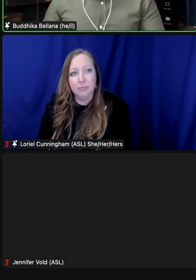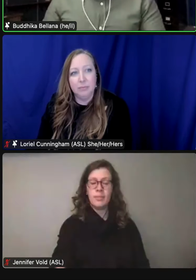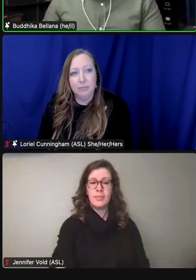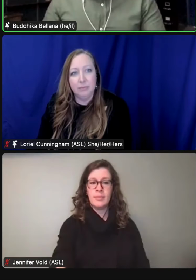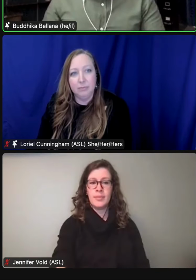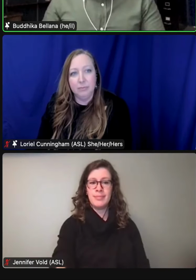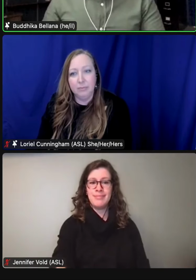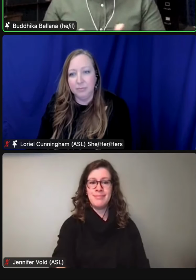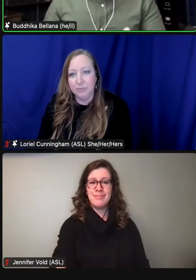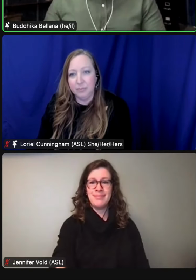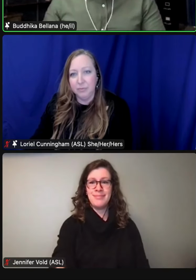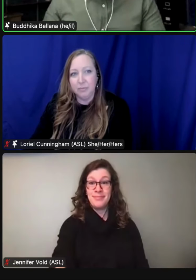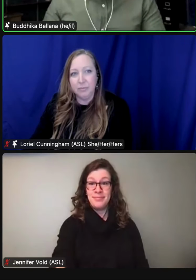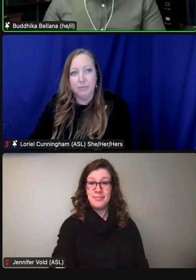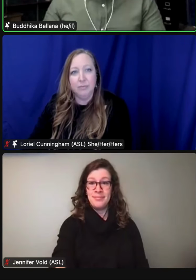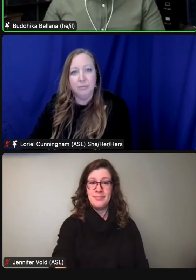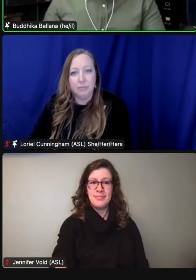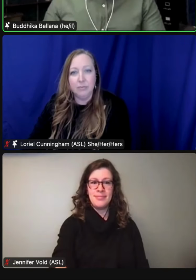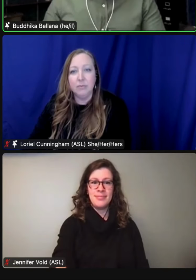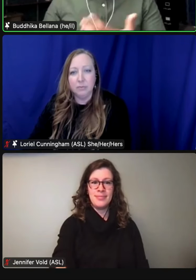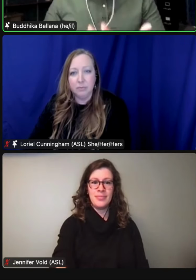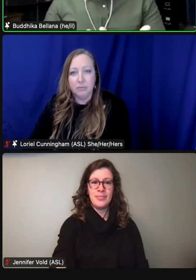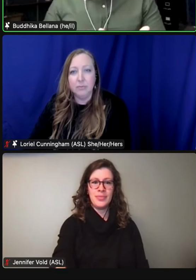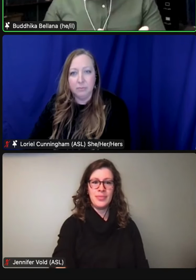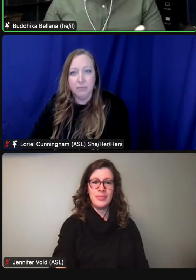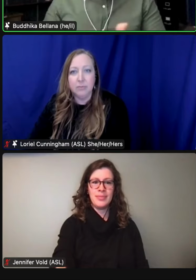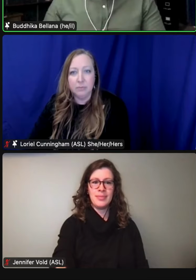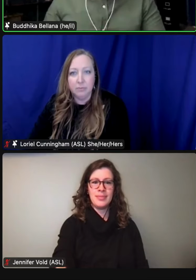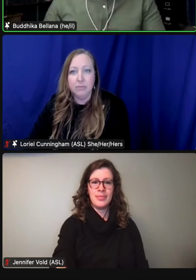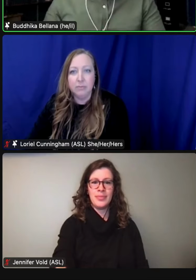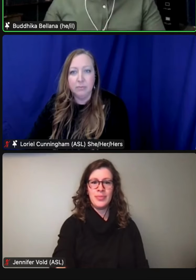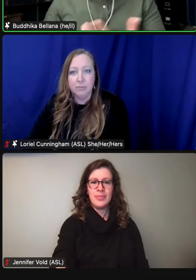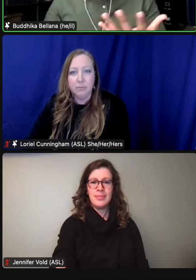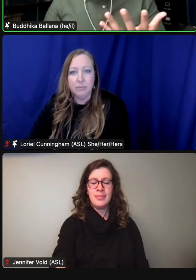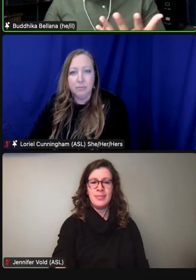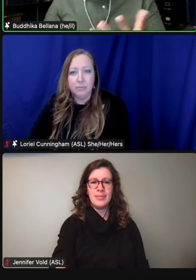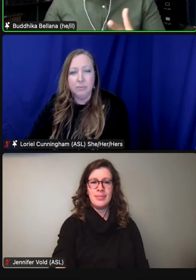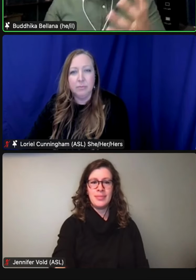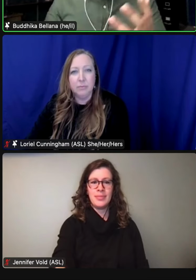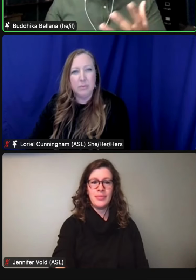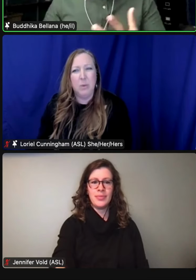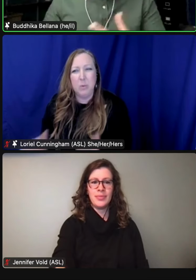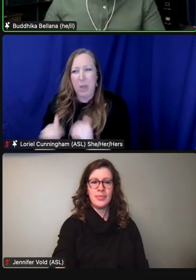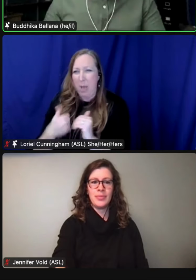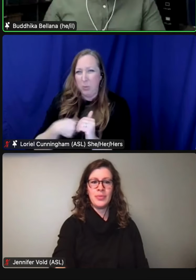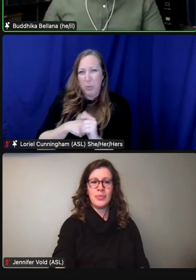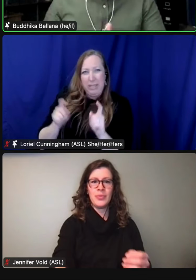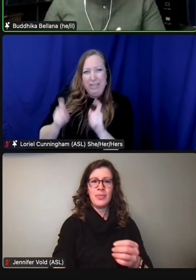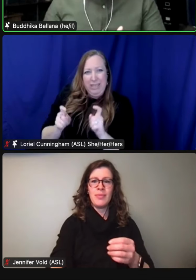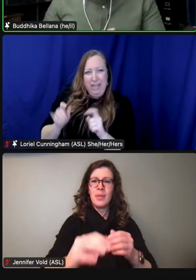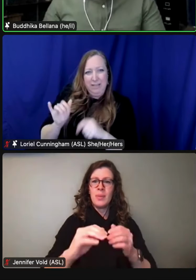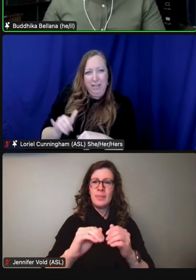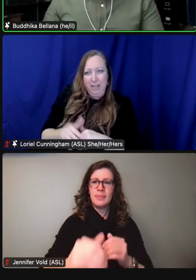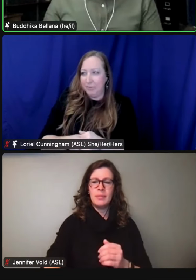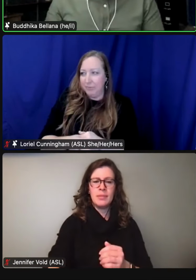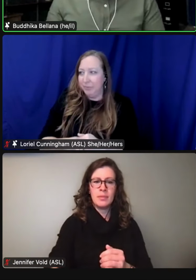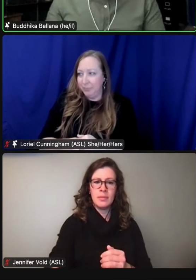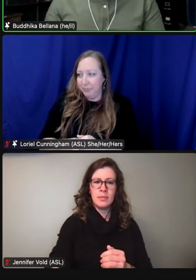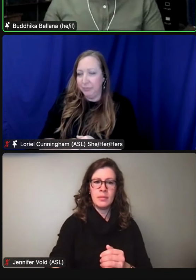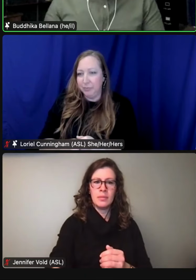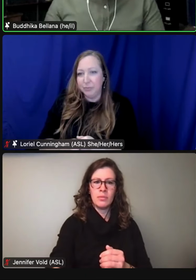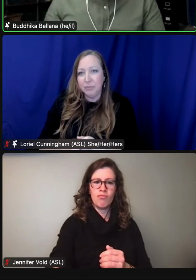So, how did we go about actually testing this in the lab? What we did was we